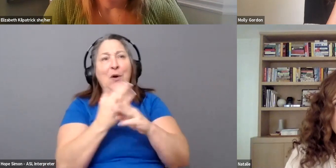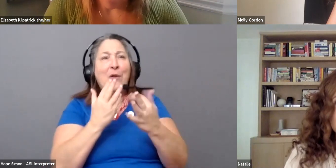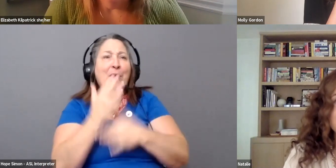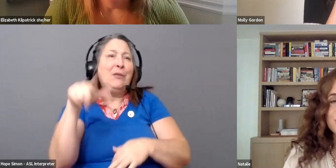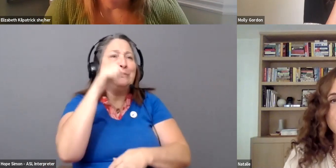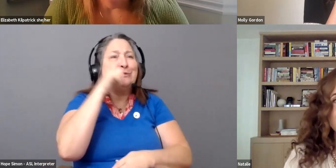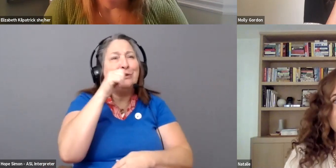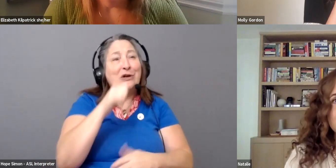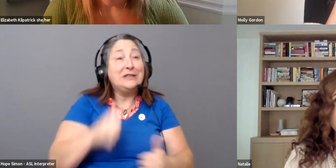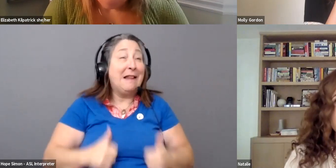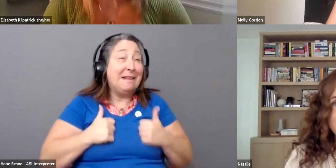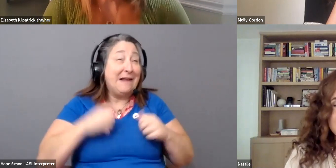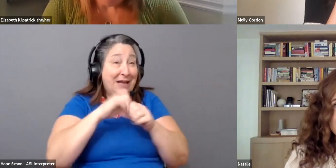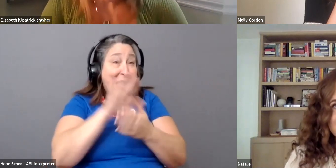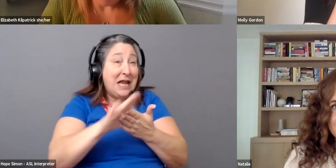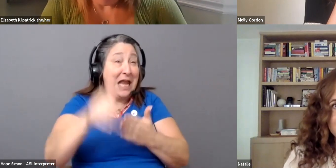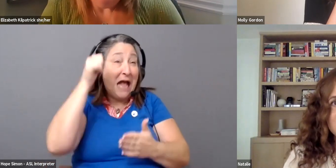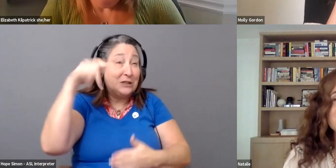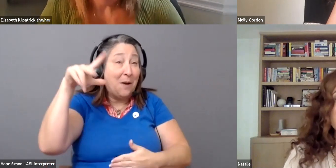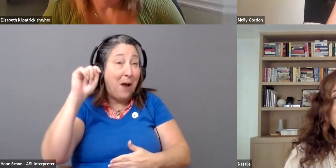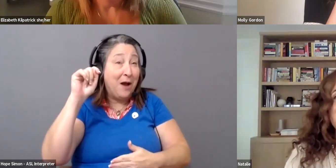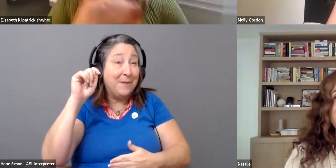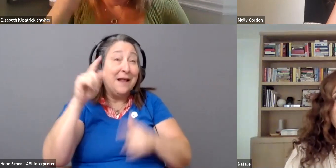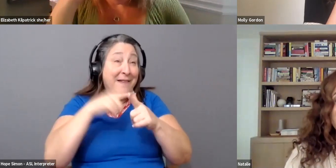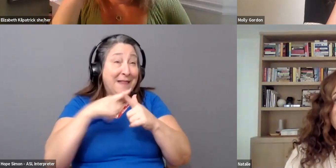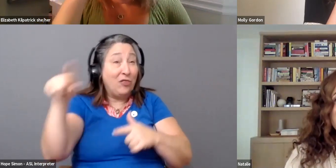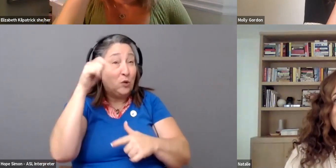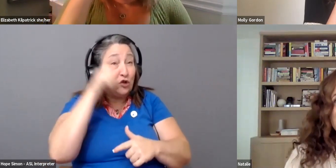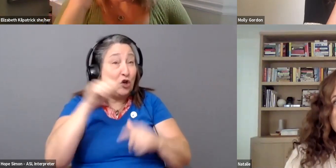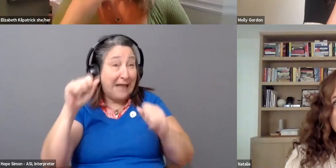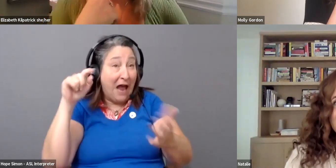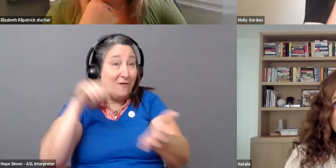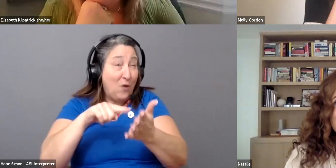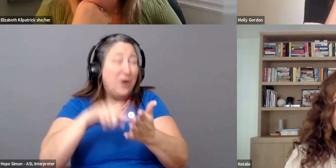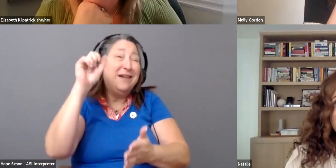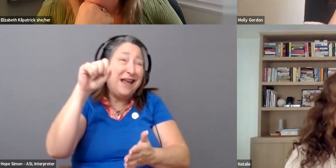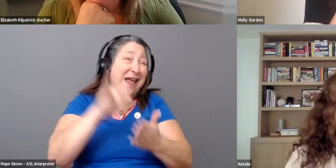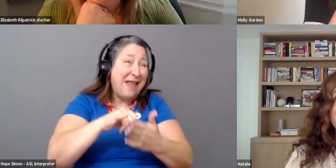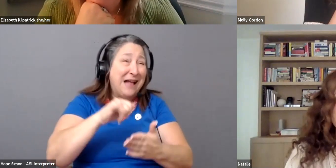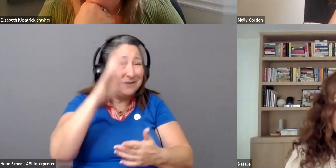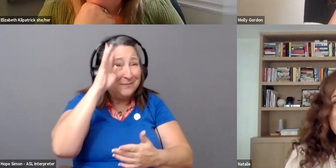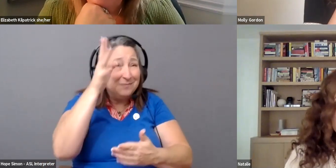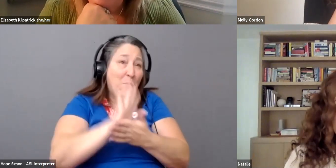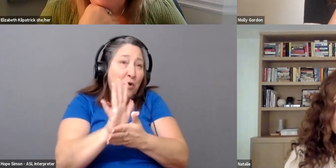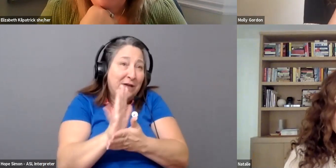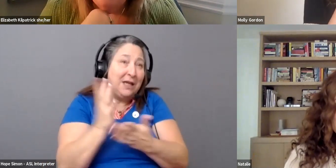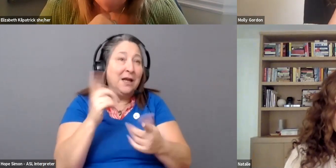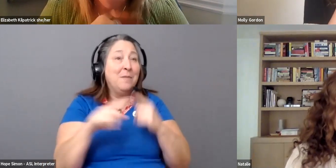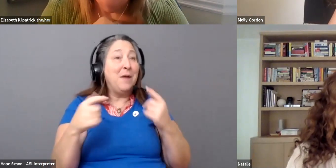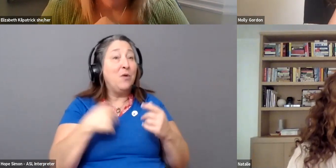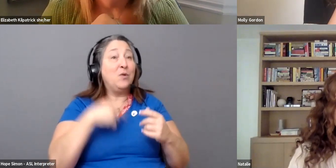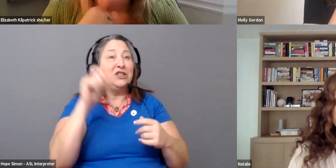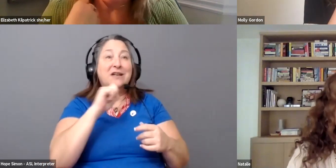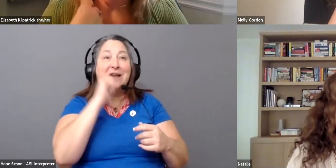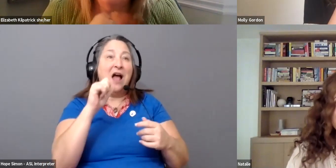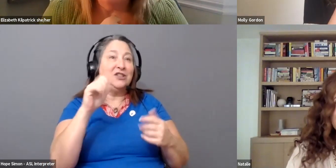nicer apartment than they could probably afford? Yes, but that's the movies. But that doesn't also mean that we should like whitewash the rest of the